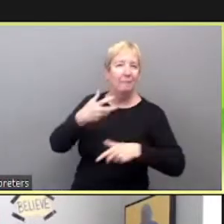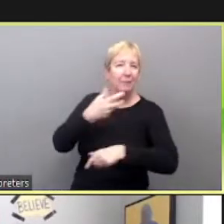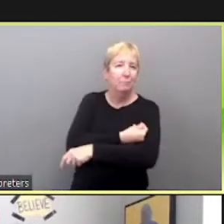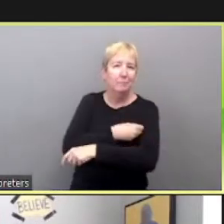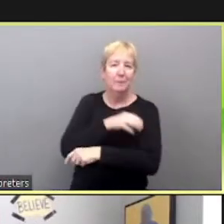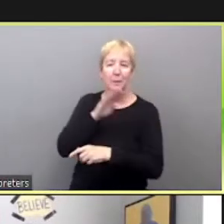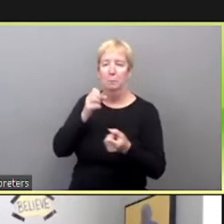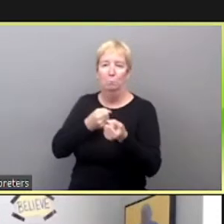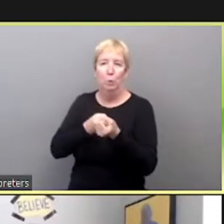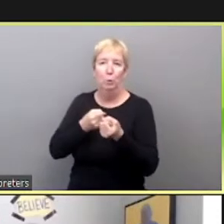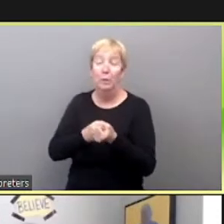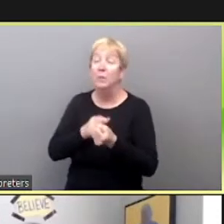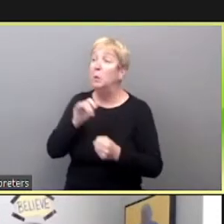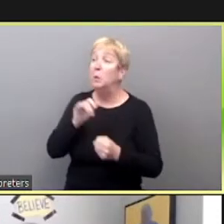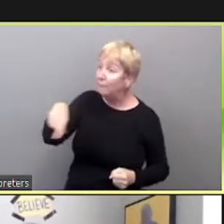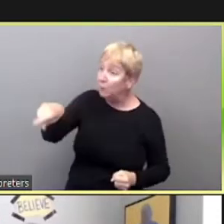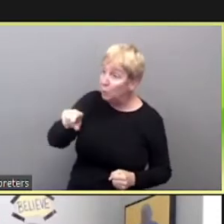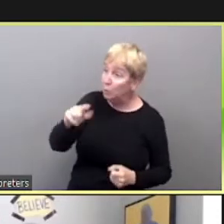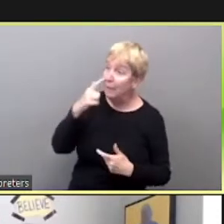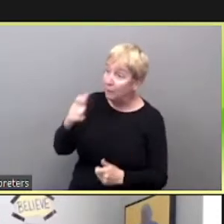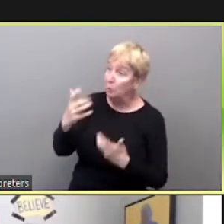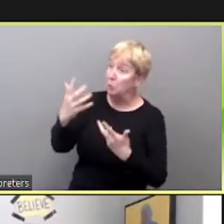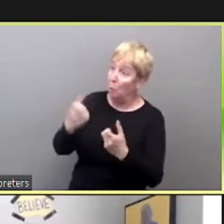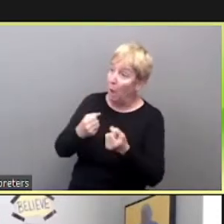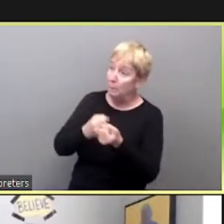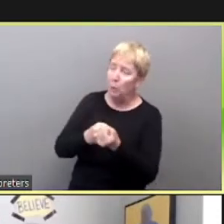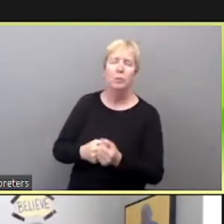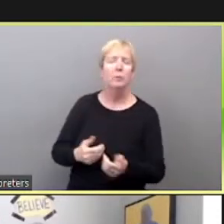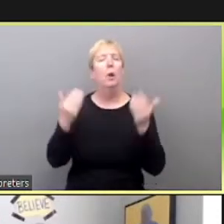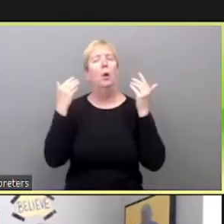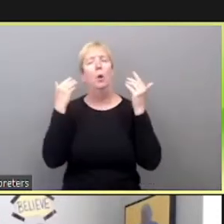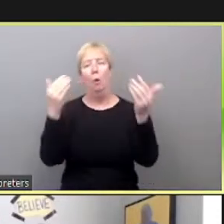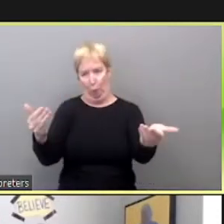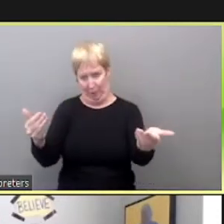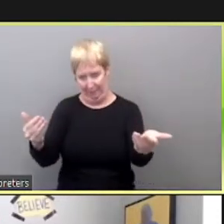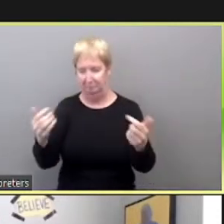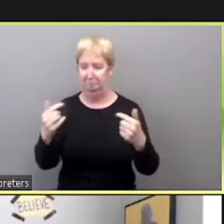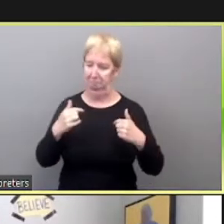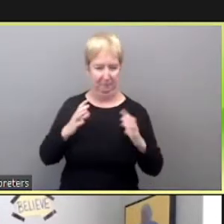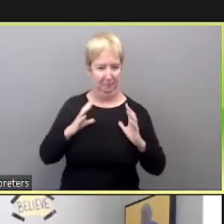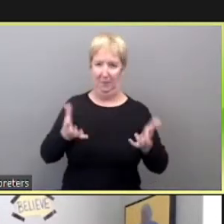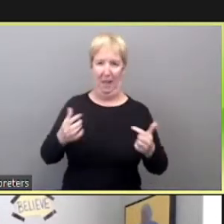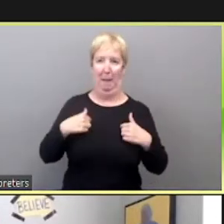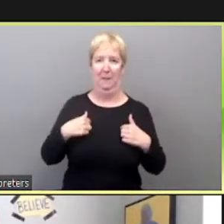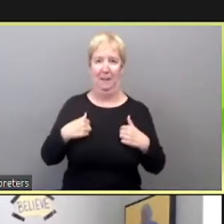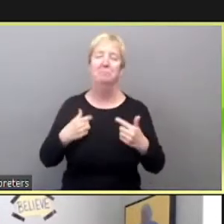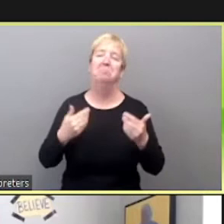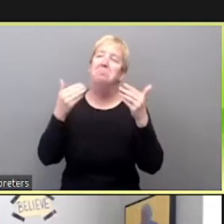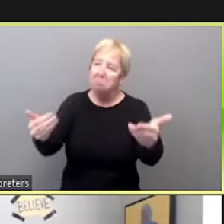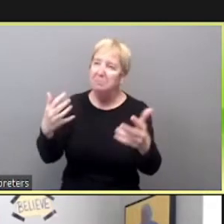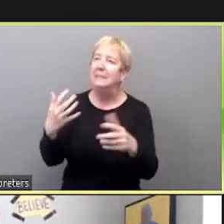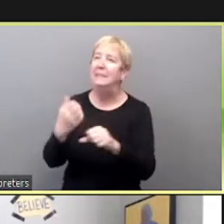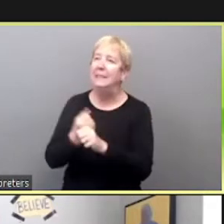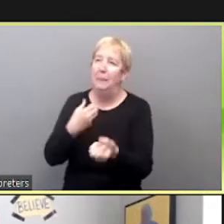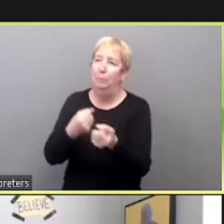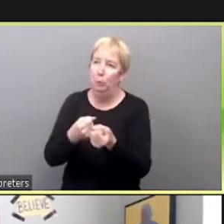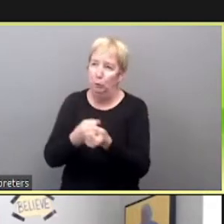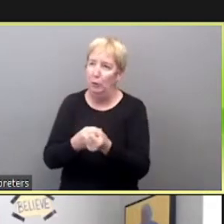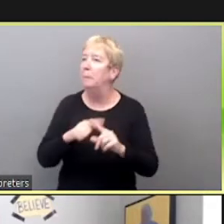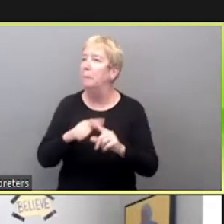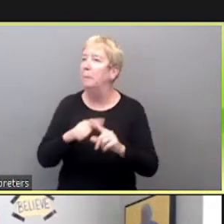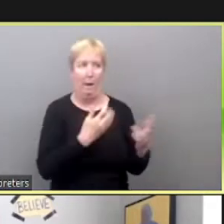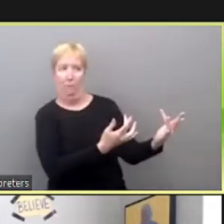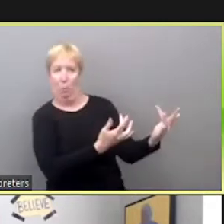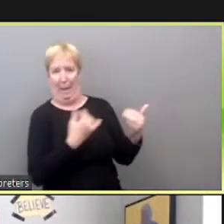are interested in getting a booster, go for it. It was fine. Next slide. Here's our booster